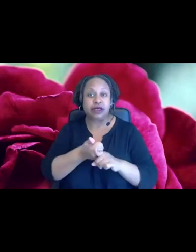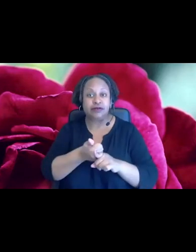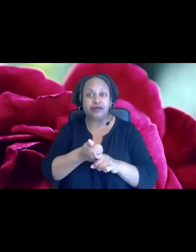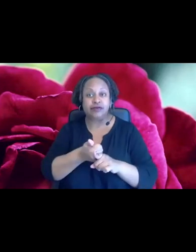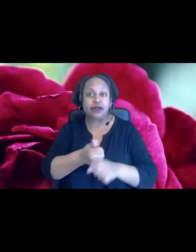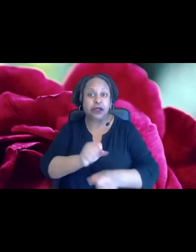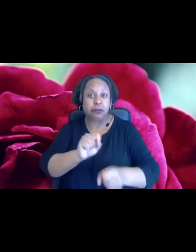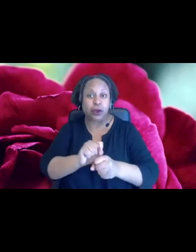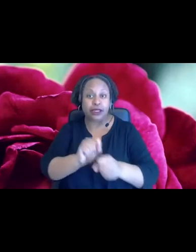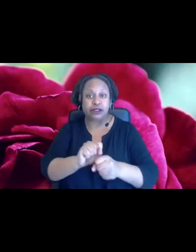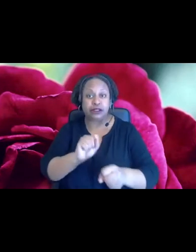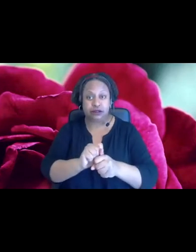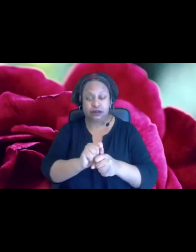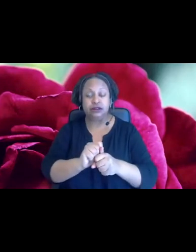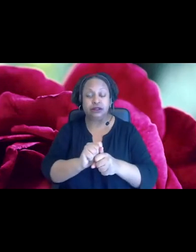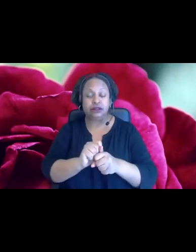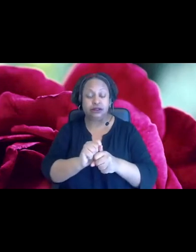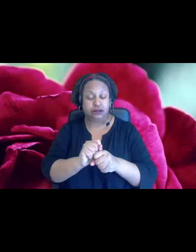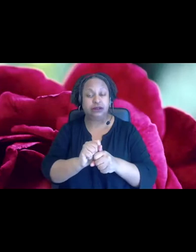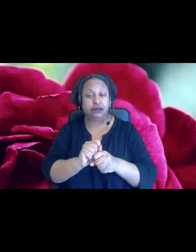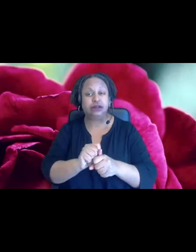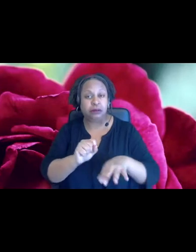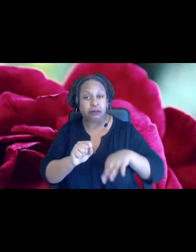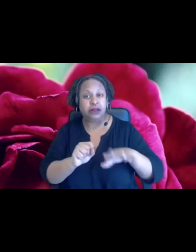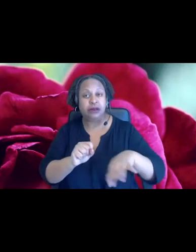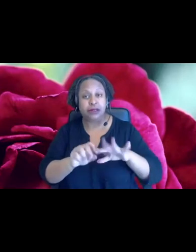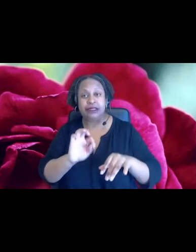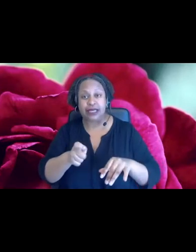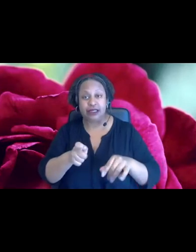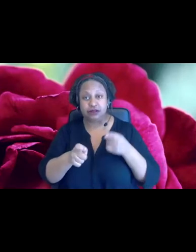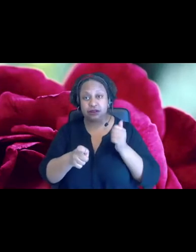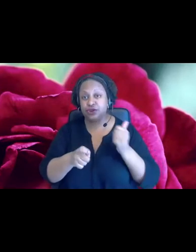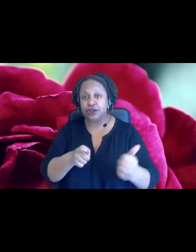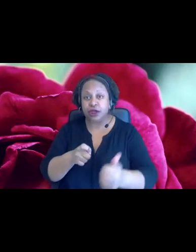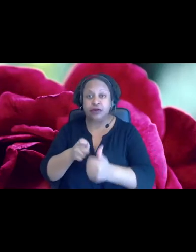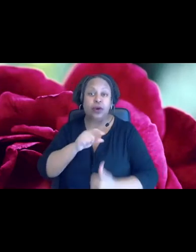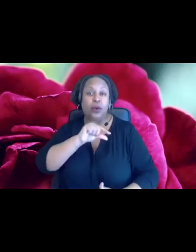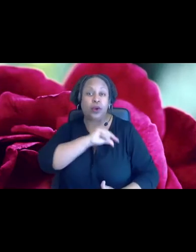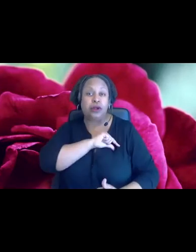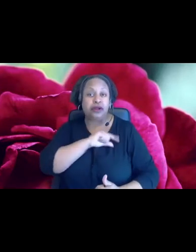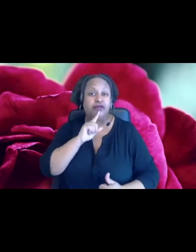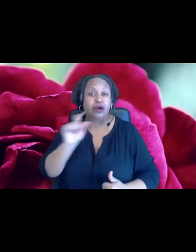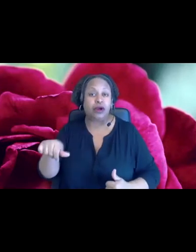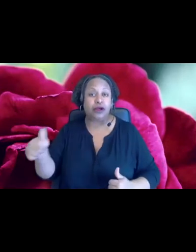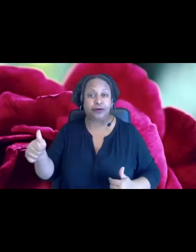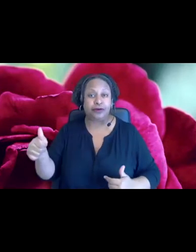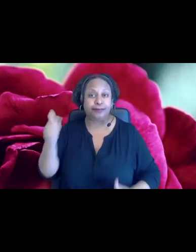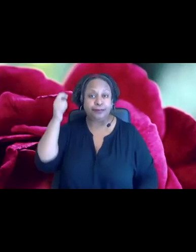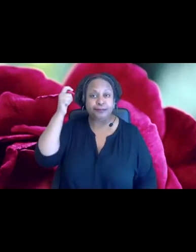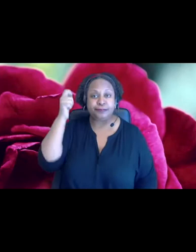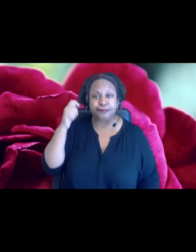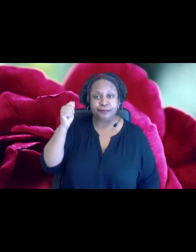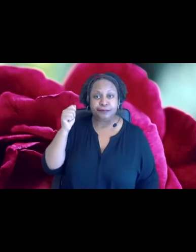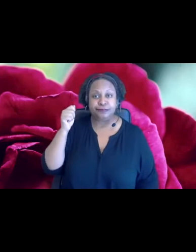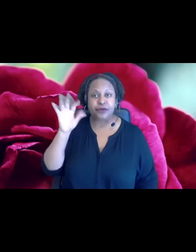taxpayer and qualified for certain other assistance,